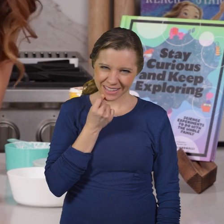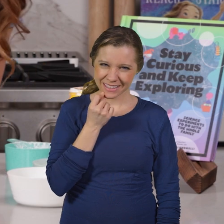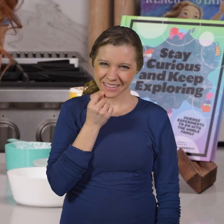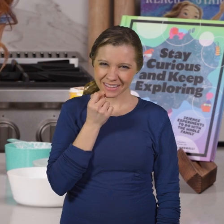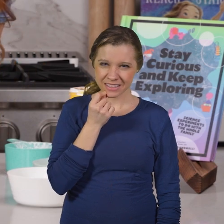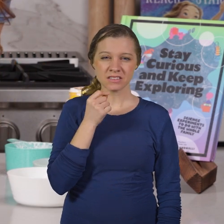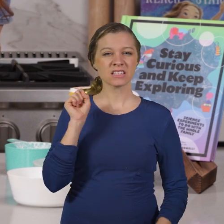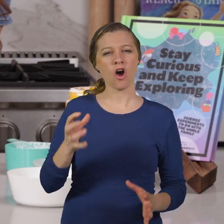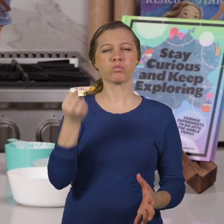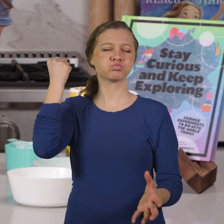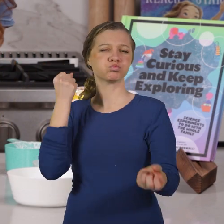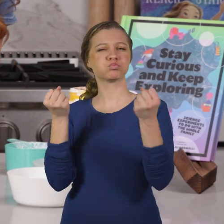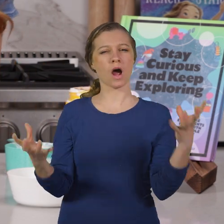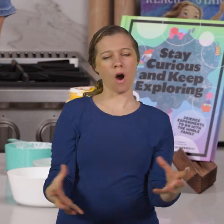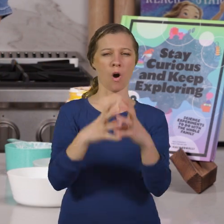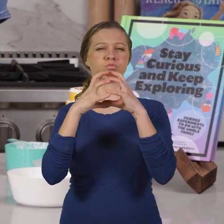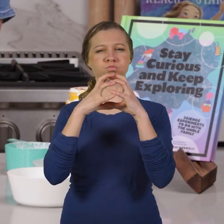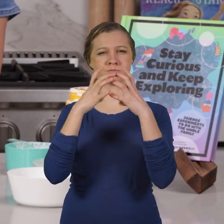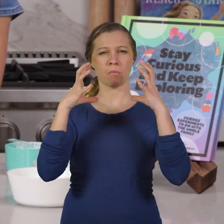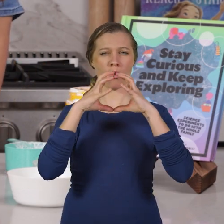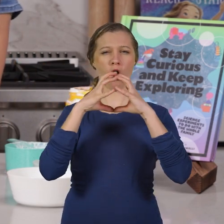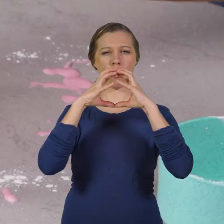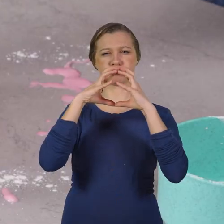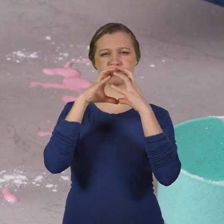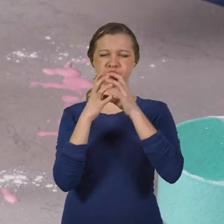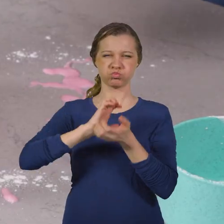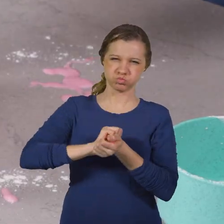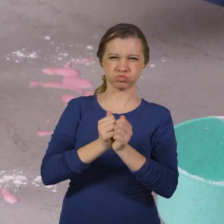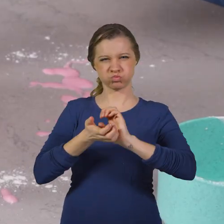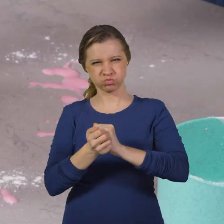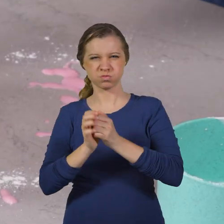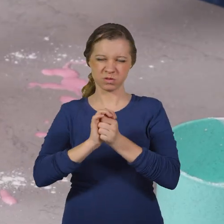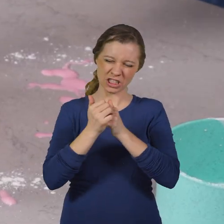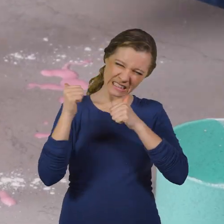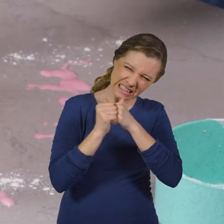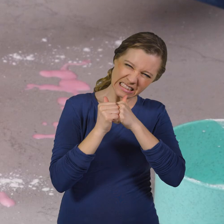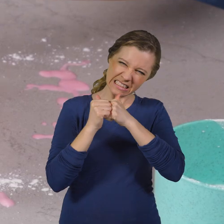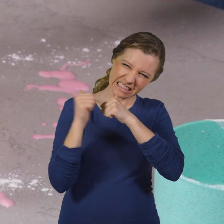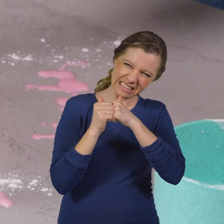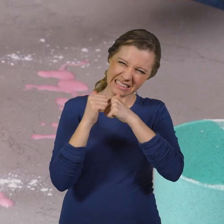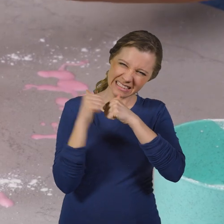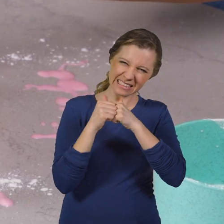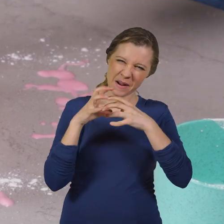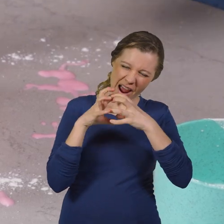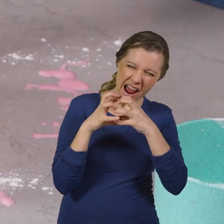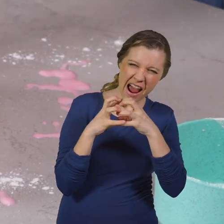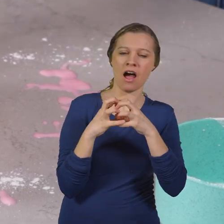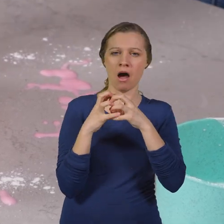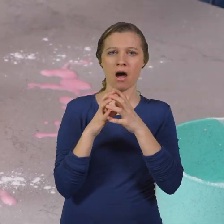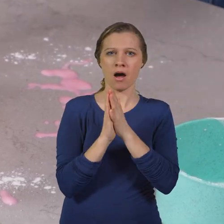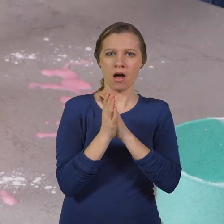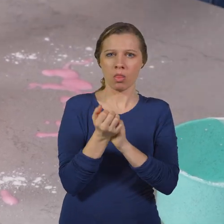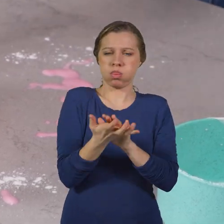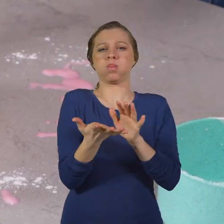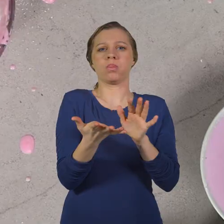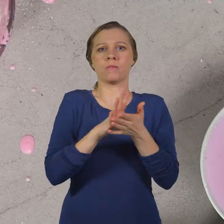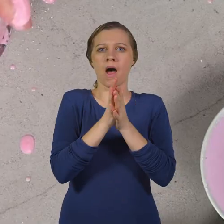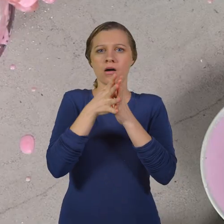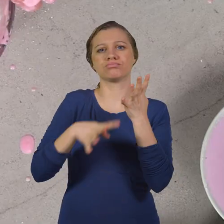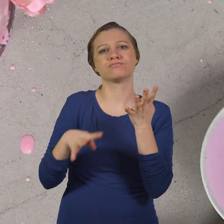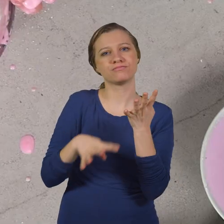cool that is. And so I can grab a bunch here, make a ball like this, make it hard, and then all of a